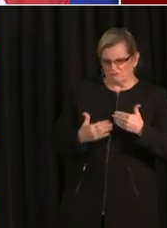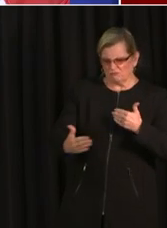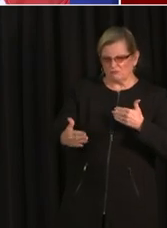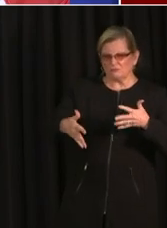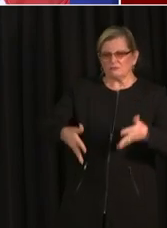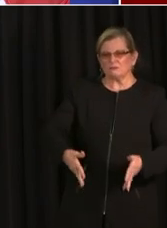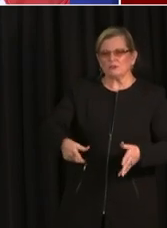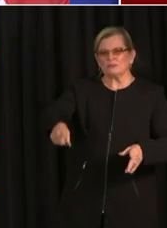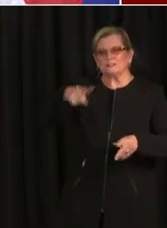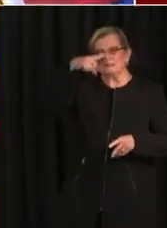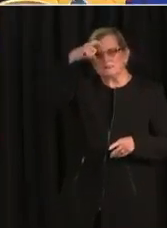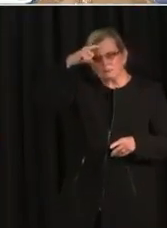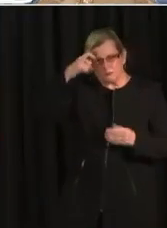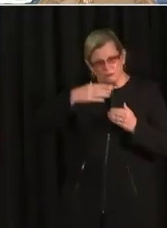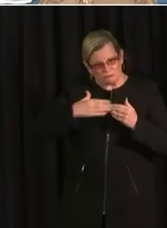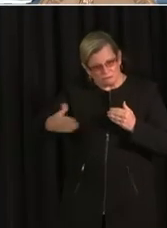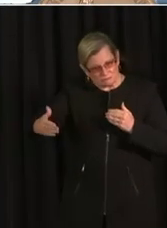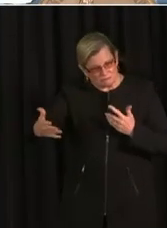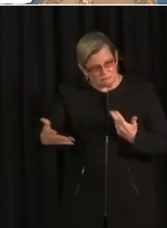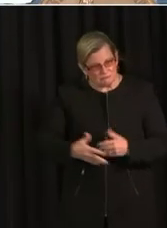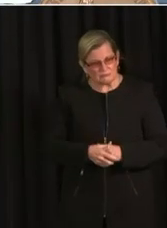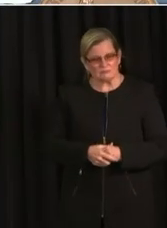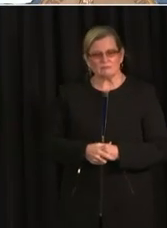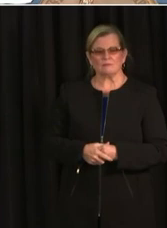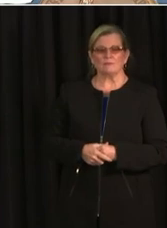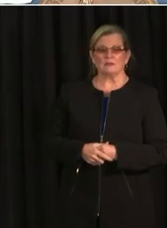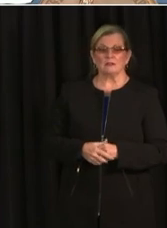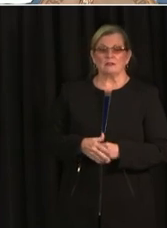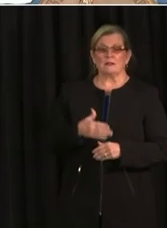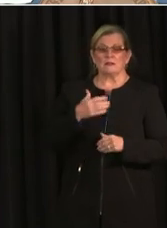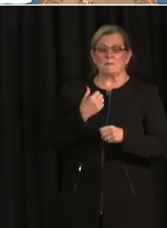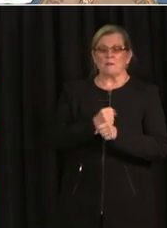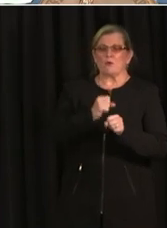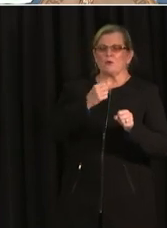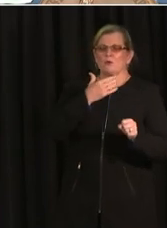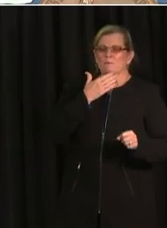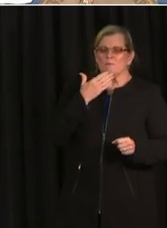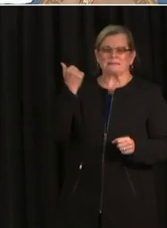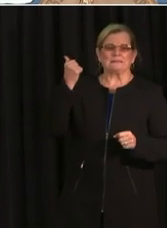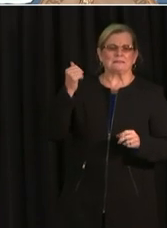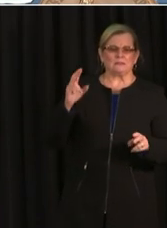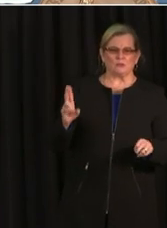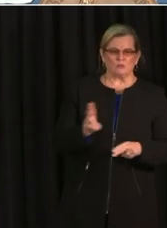summer to make best use of